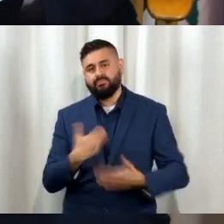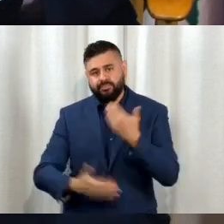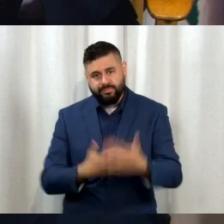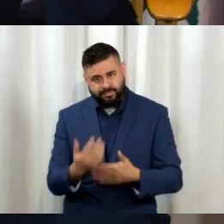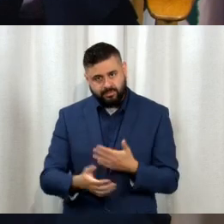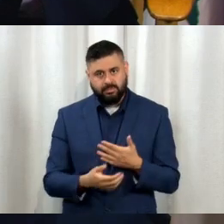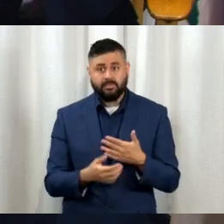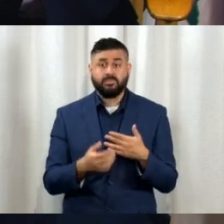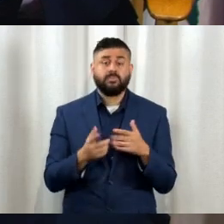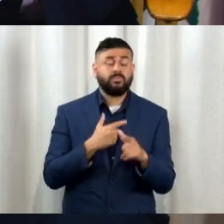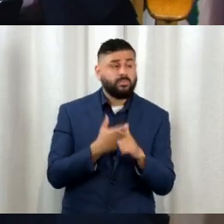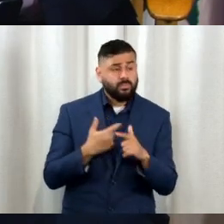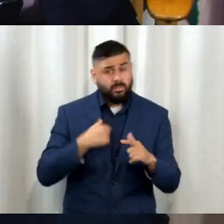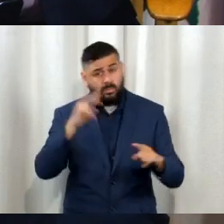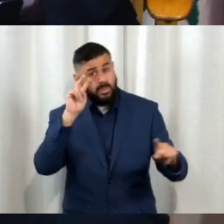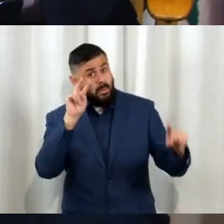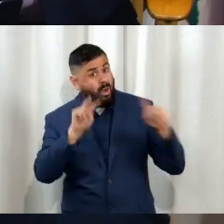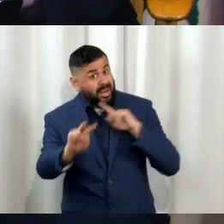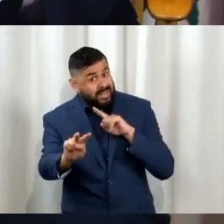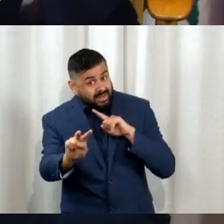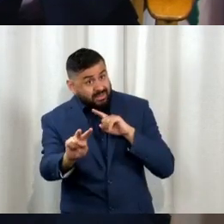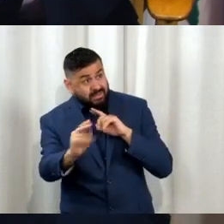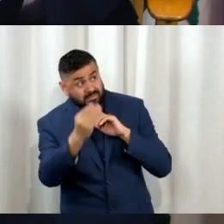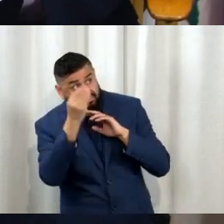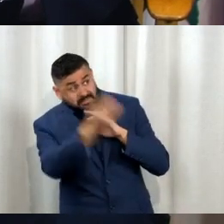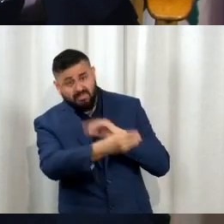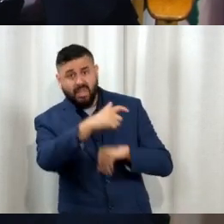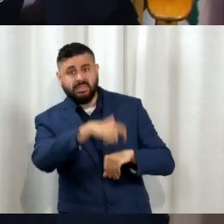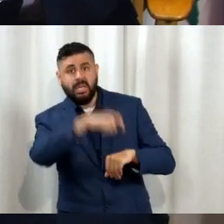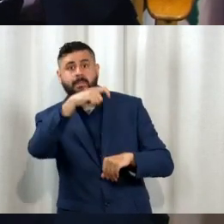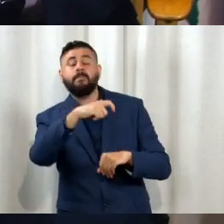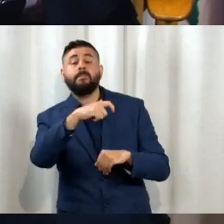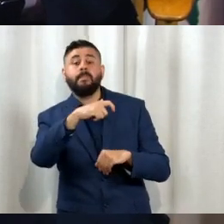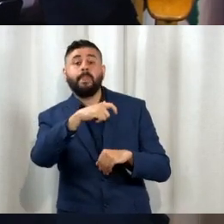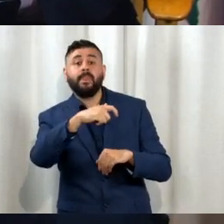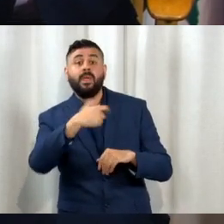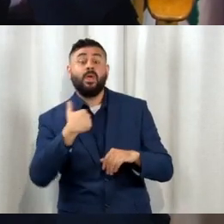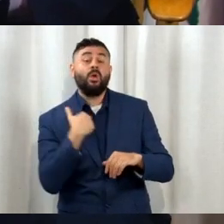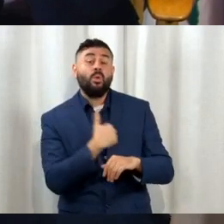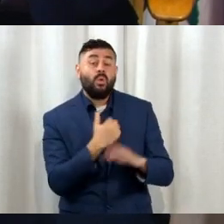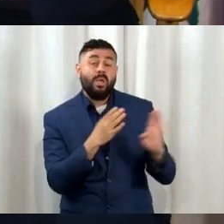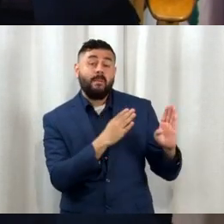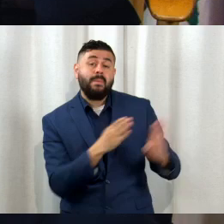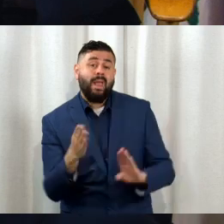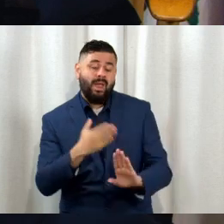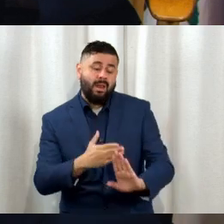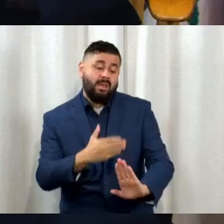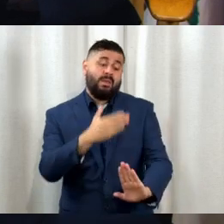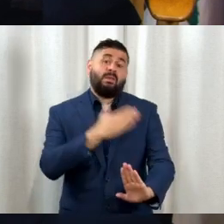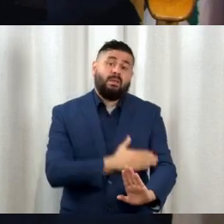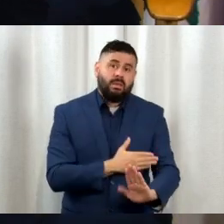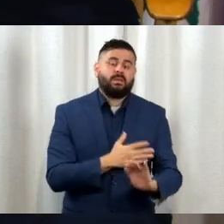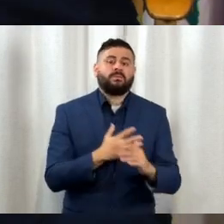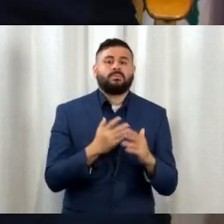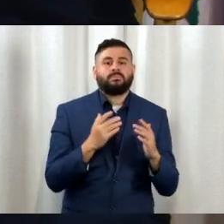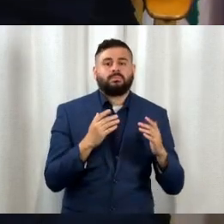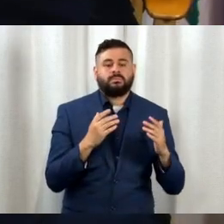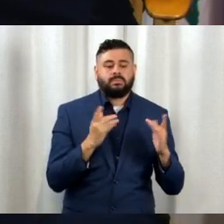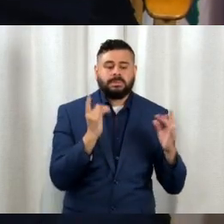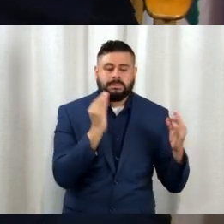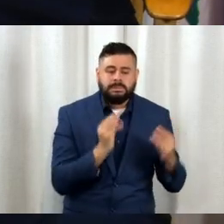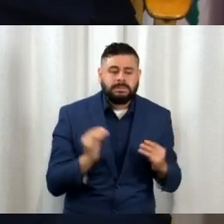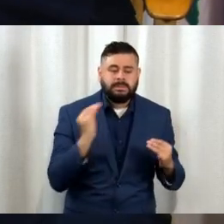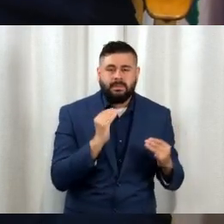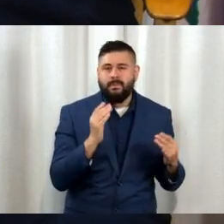submitted a housing element on time. We planned for more than what was required within our RENA allocation. All of this